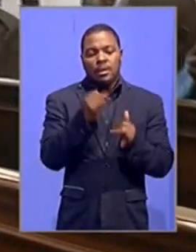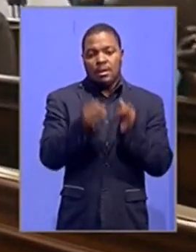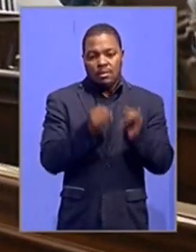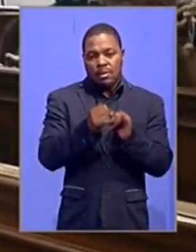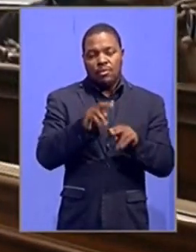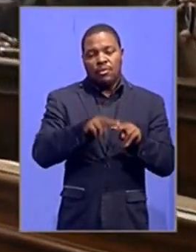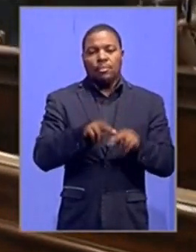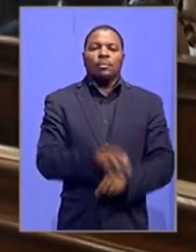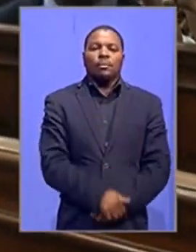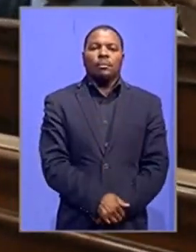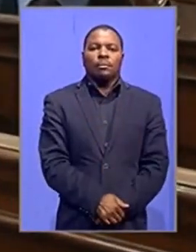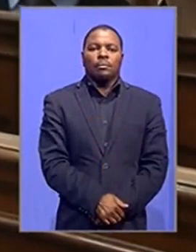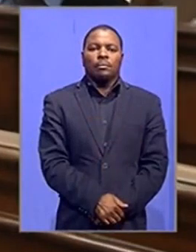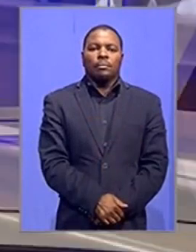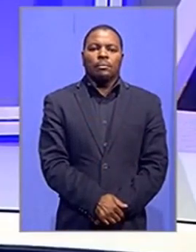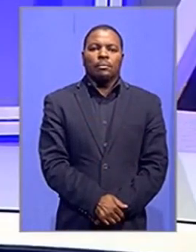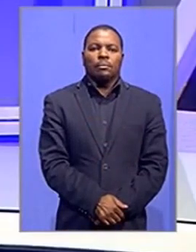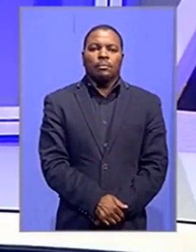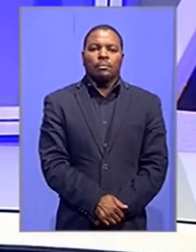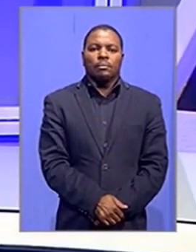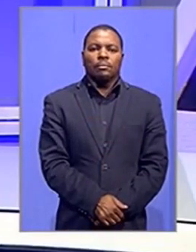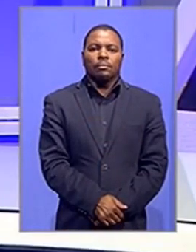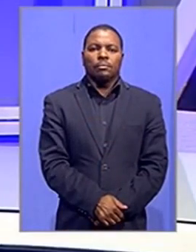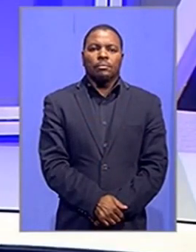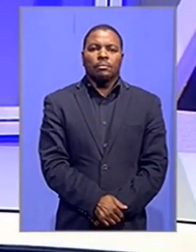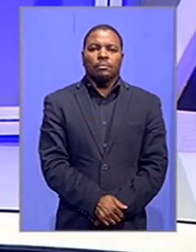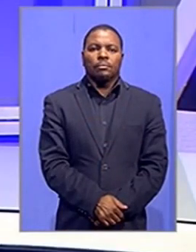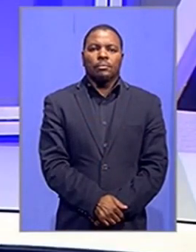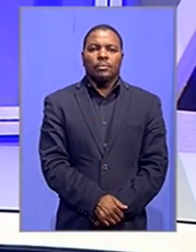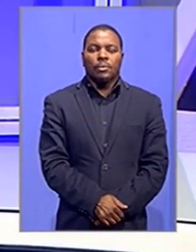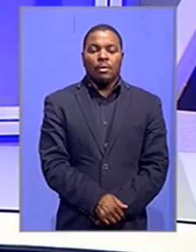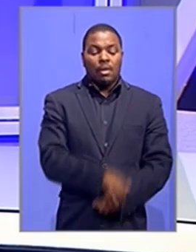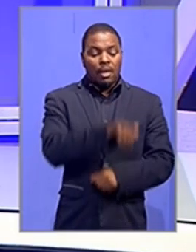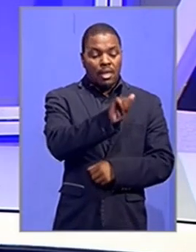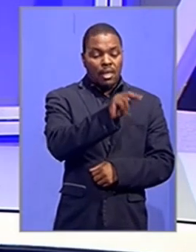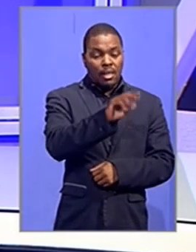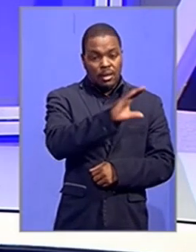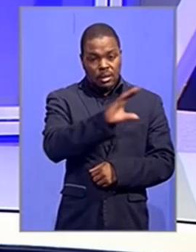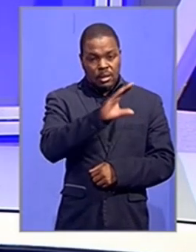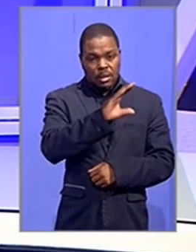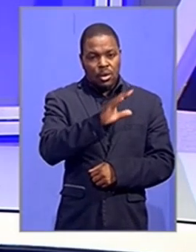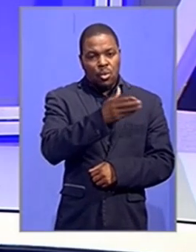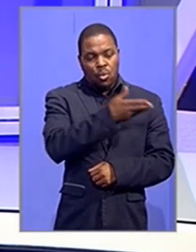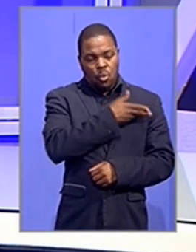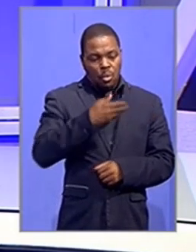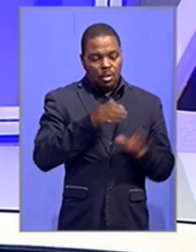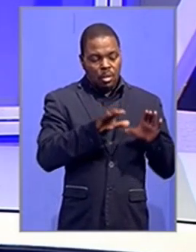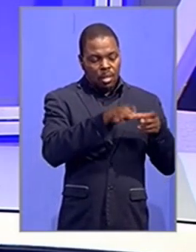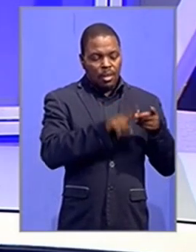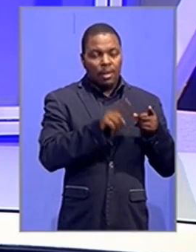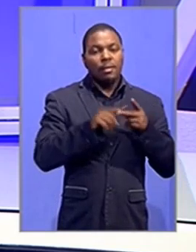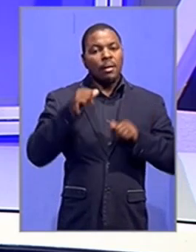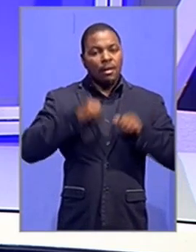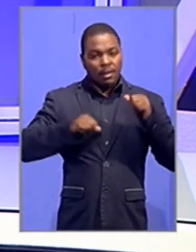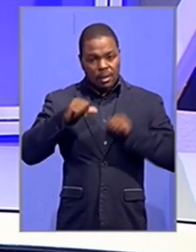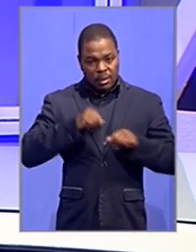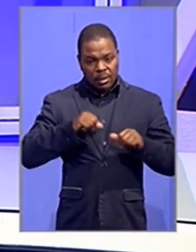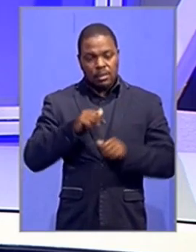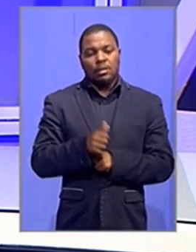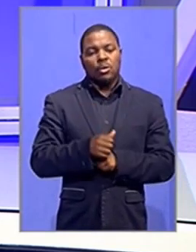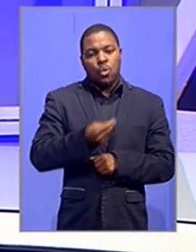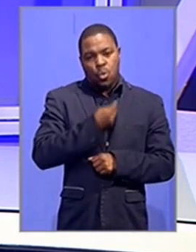court is adjourned, but will continue. Liki ya basadi ya ANC le komiti ya nakwana ya liki ya bašwa kwa bokoni bophirima